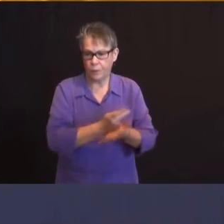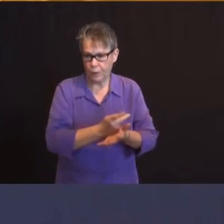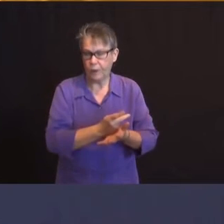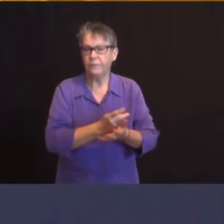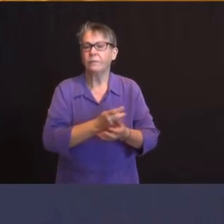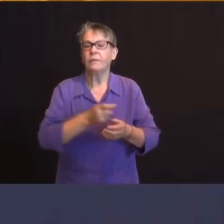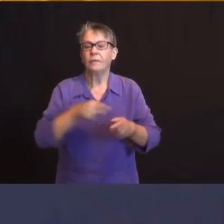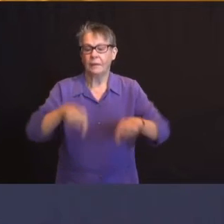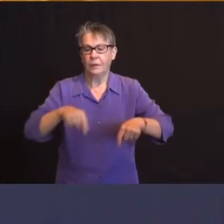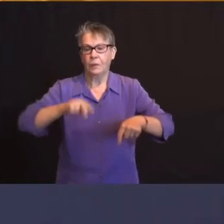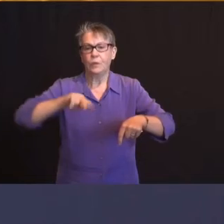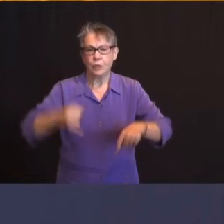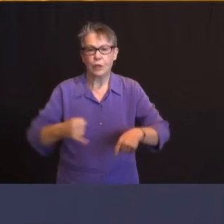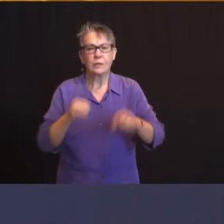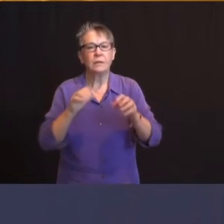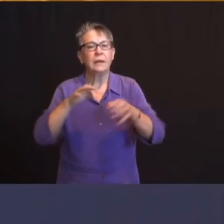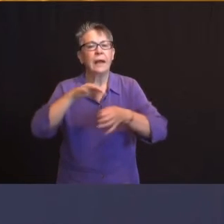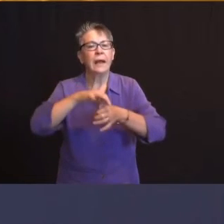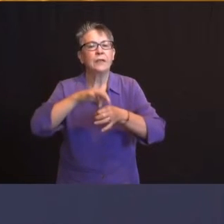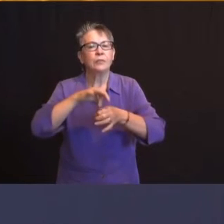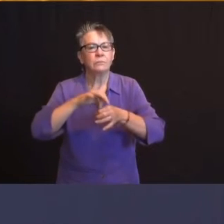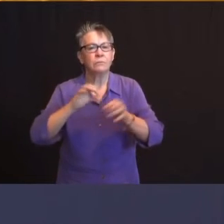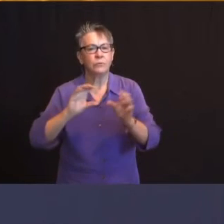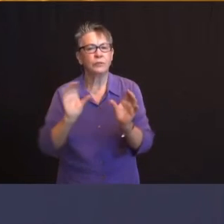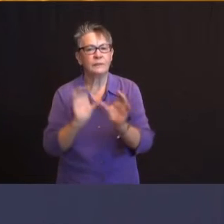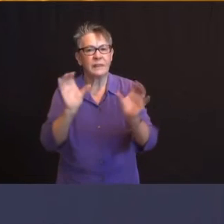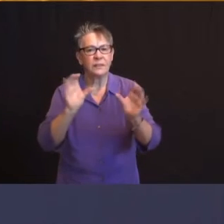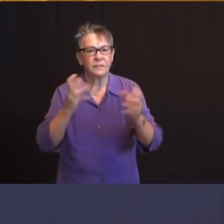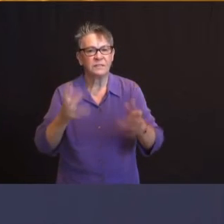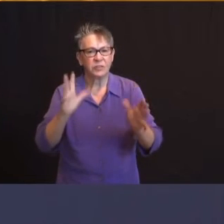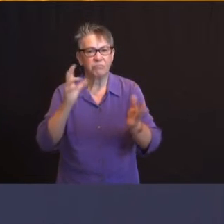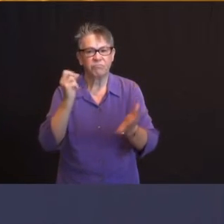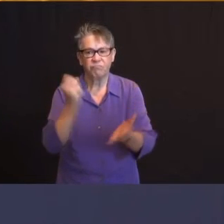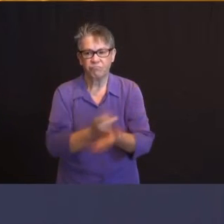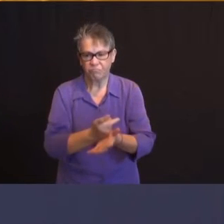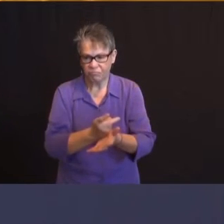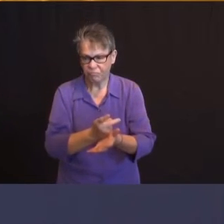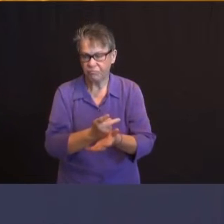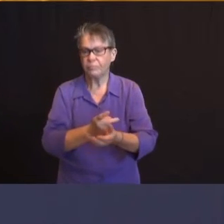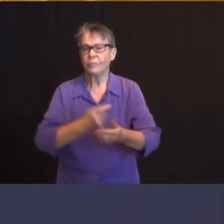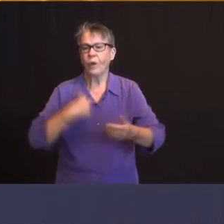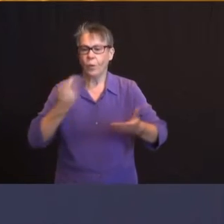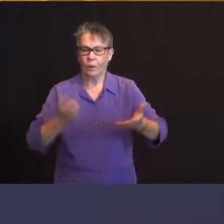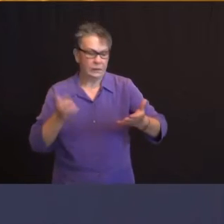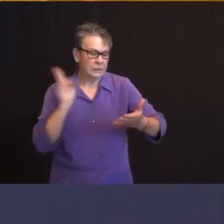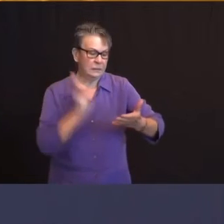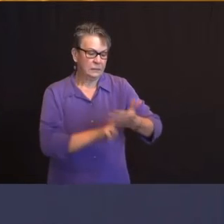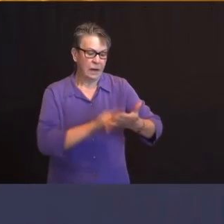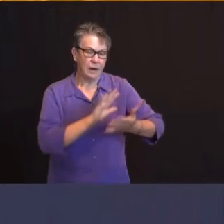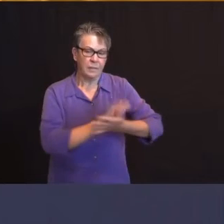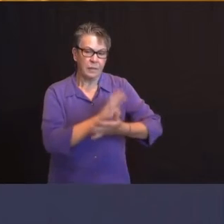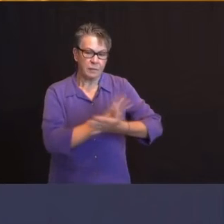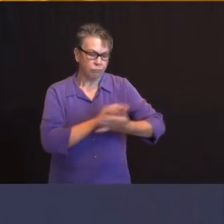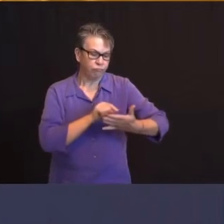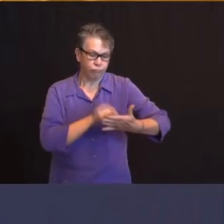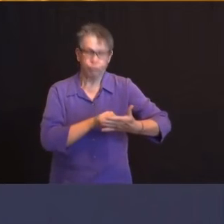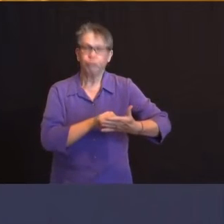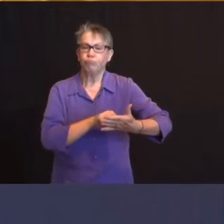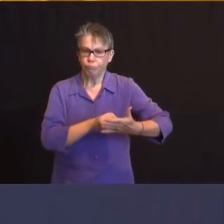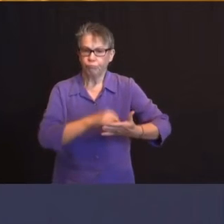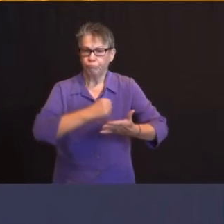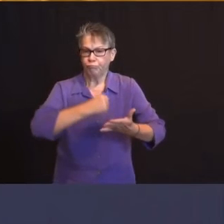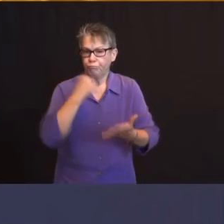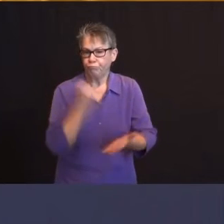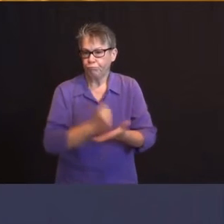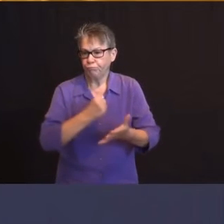of ascertainment in advance of our presidential electors meeting and voting next Monday in person